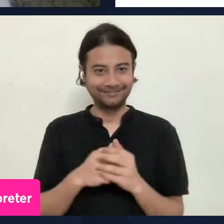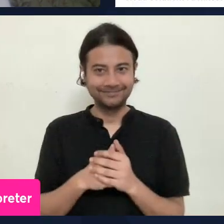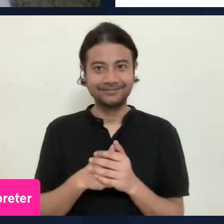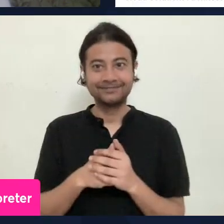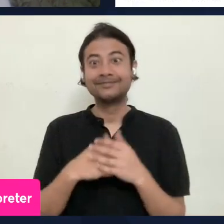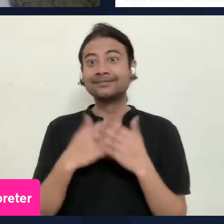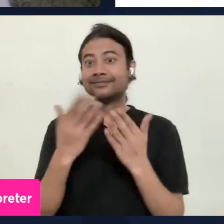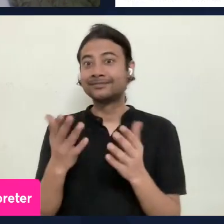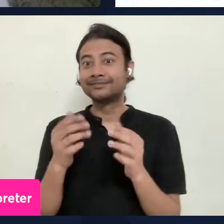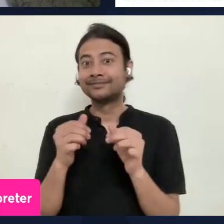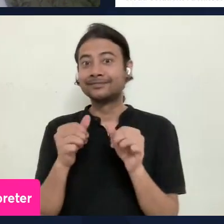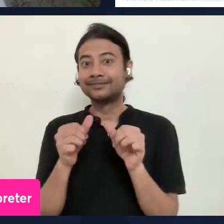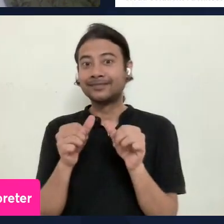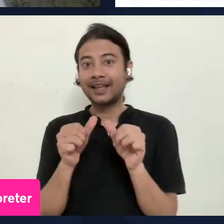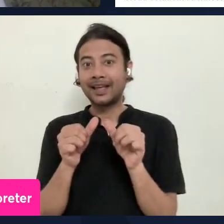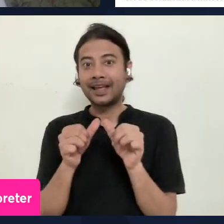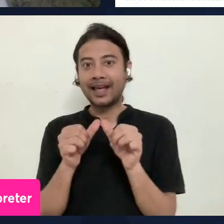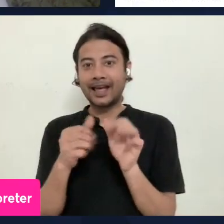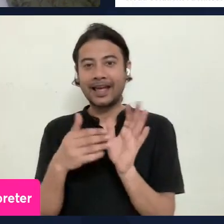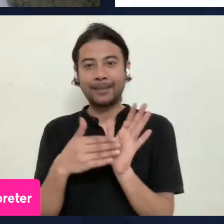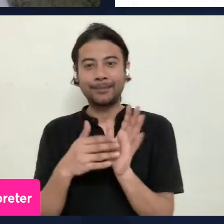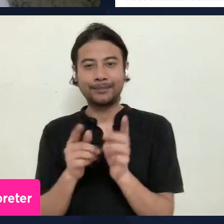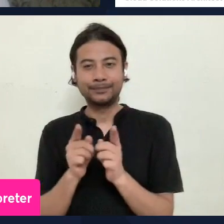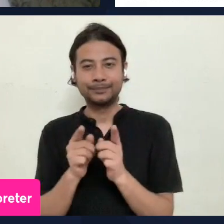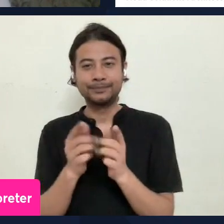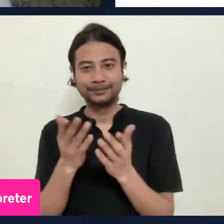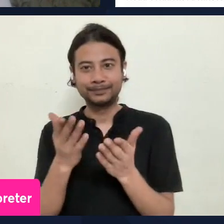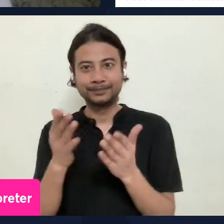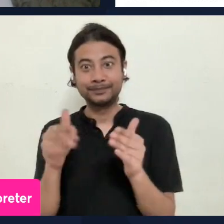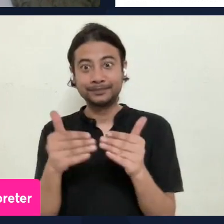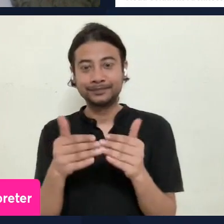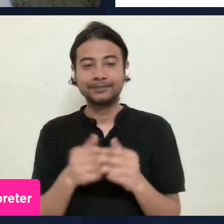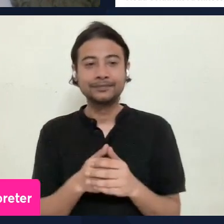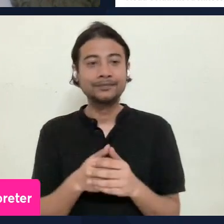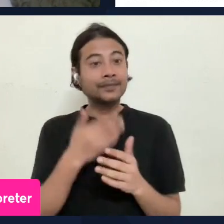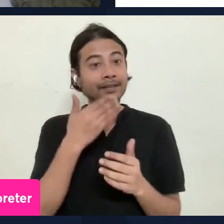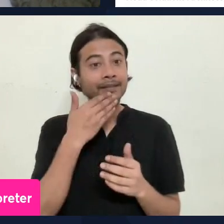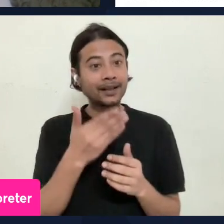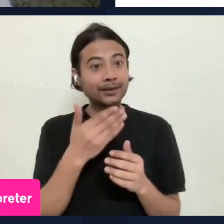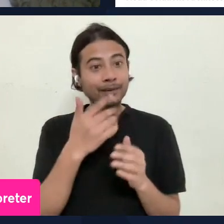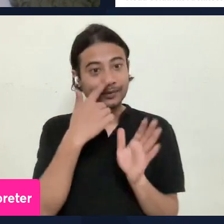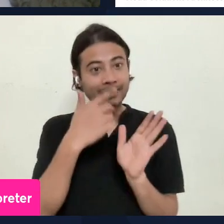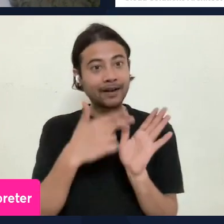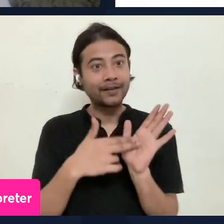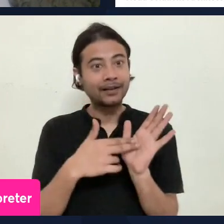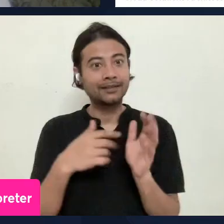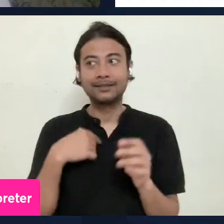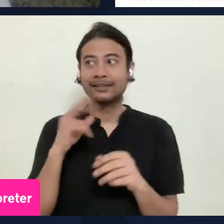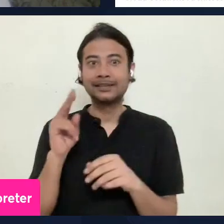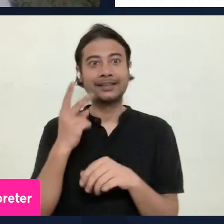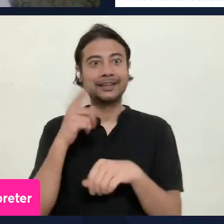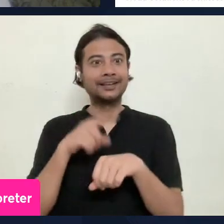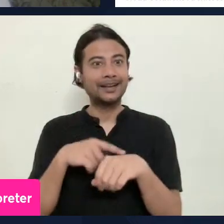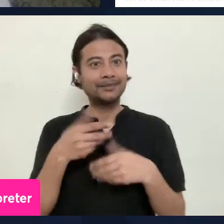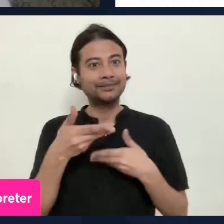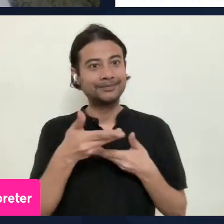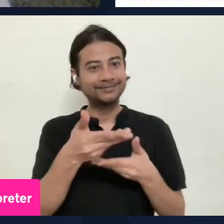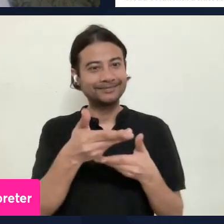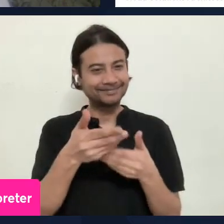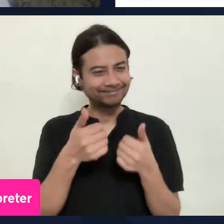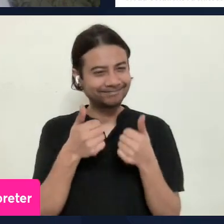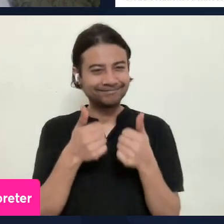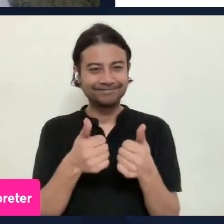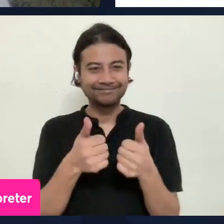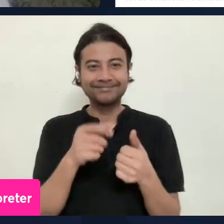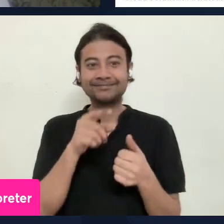introduction. Thank you, Navika, and thanks for having me back. As you said, this is my second time. So, yeah, it's a very kind introduction